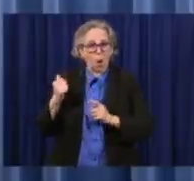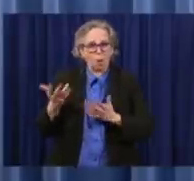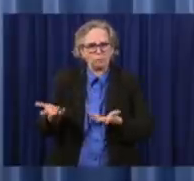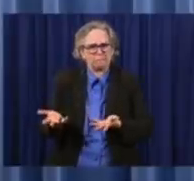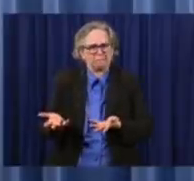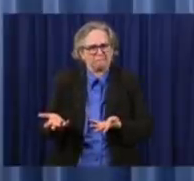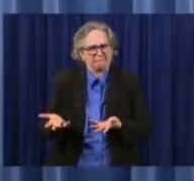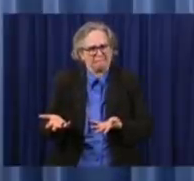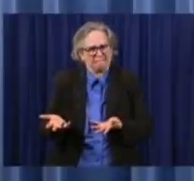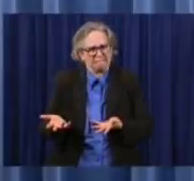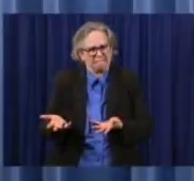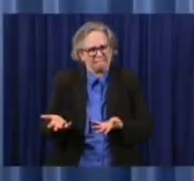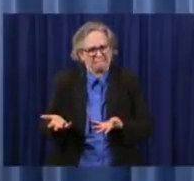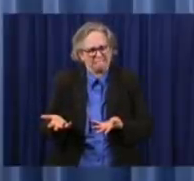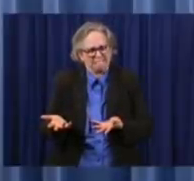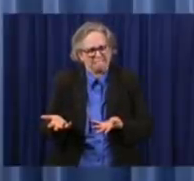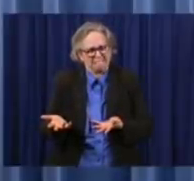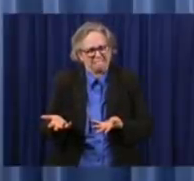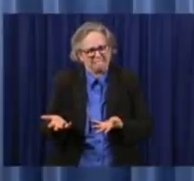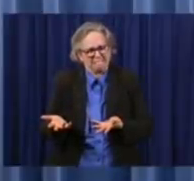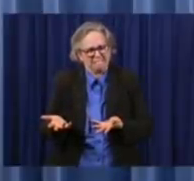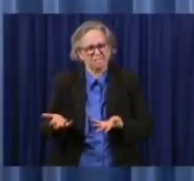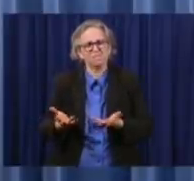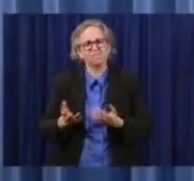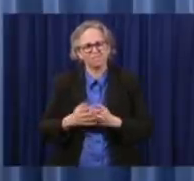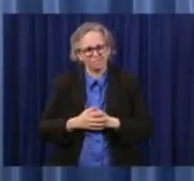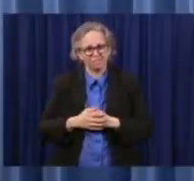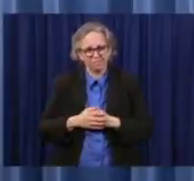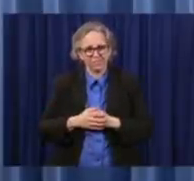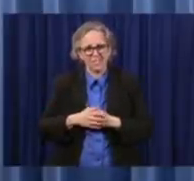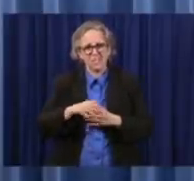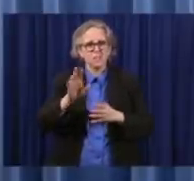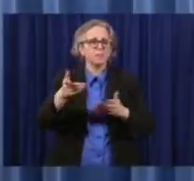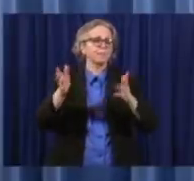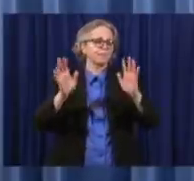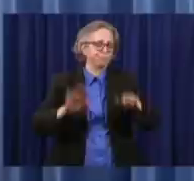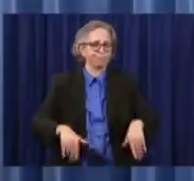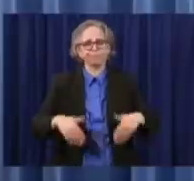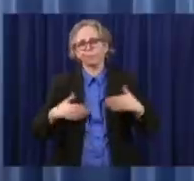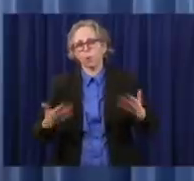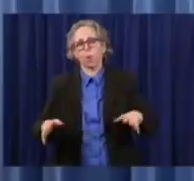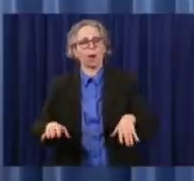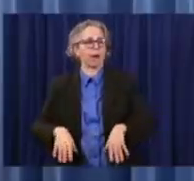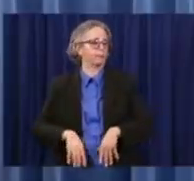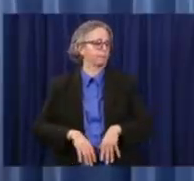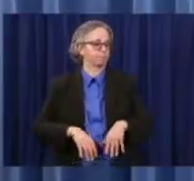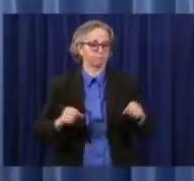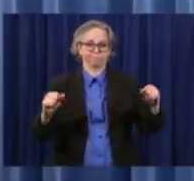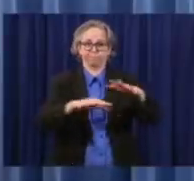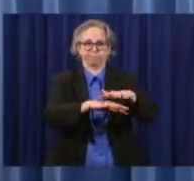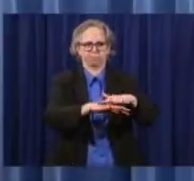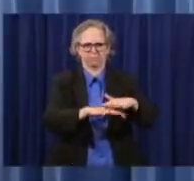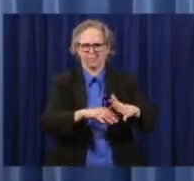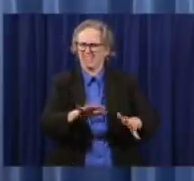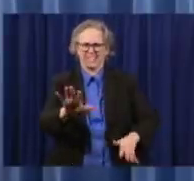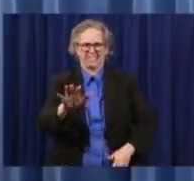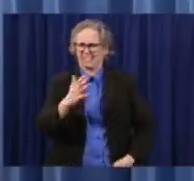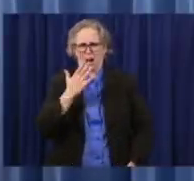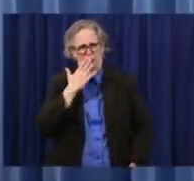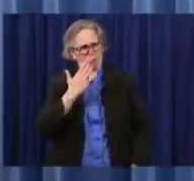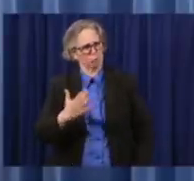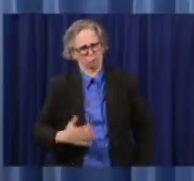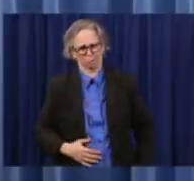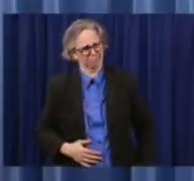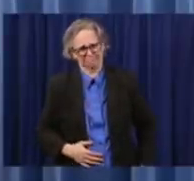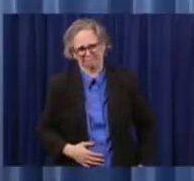know, if we start doing that, it's not good. And so we